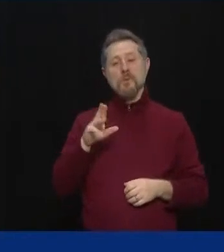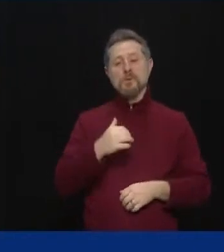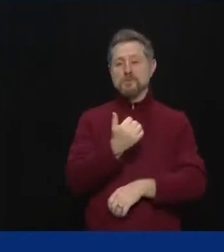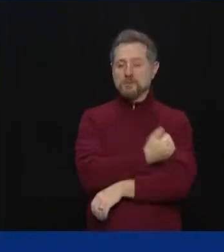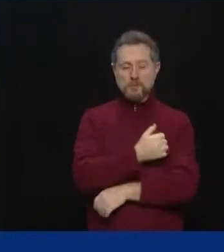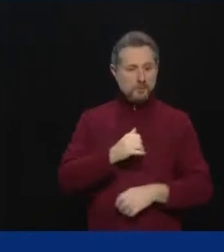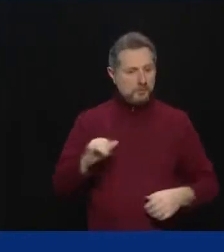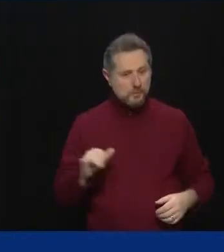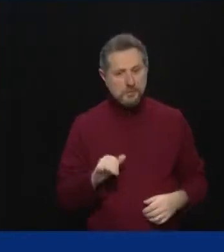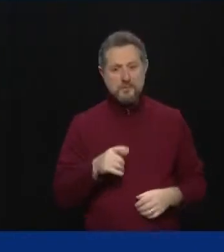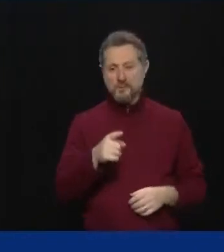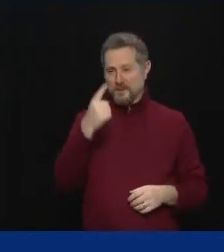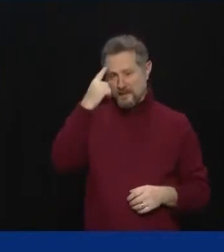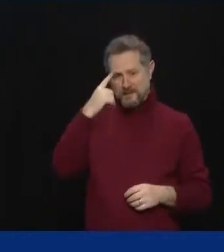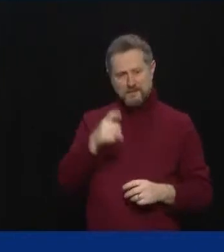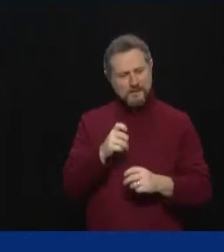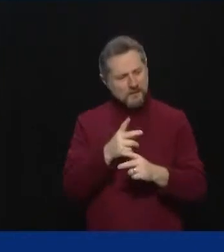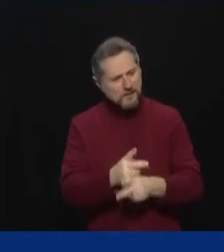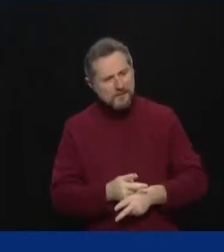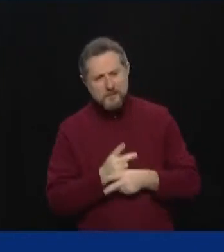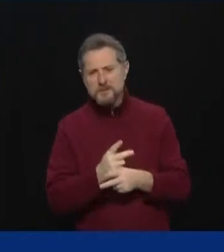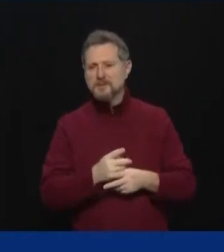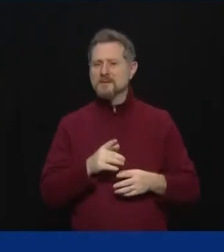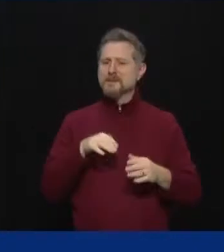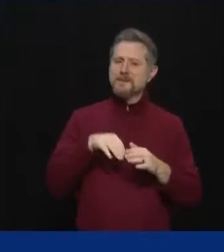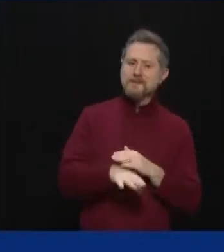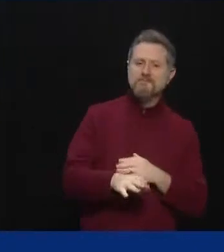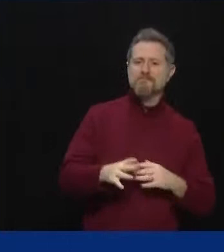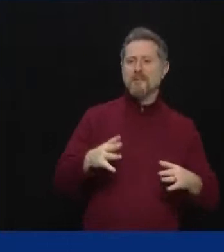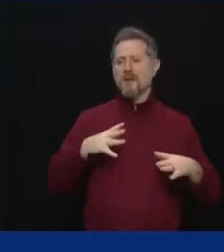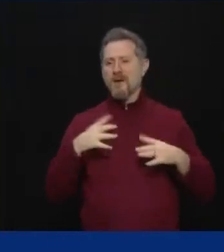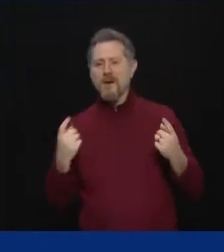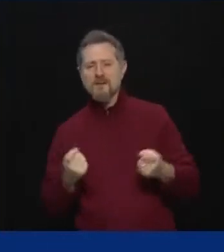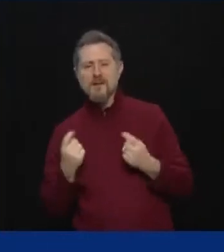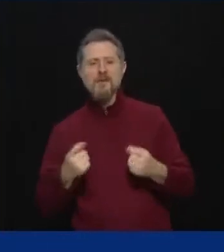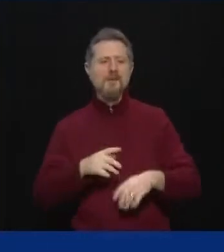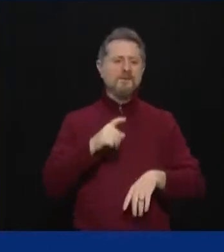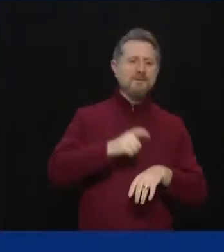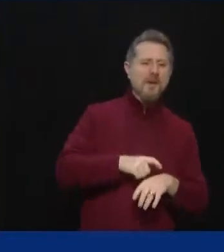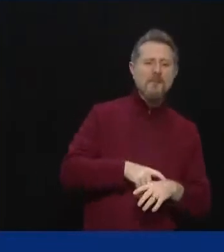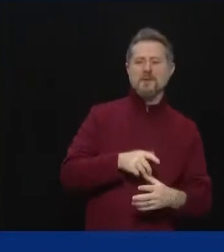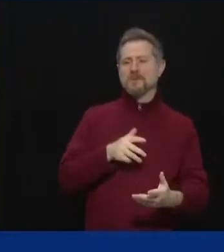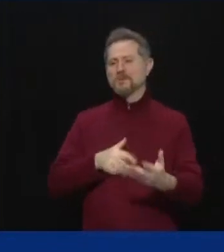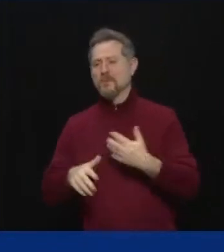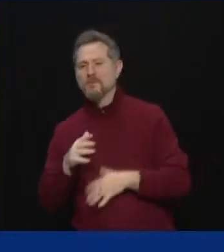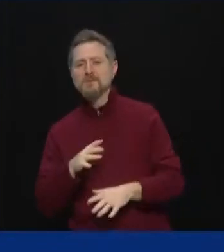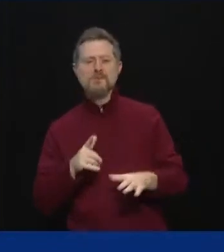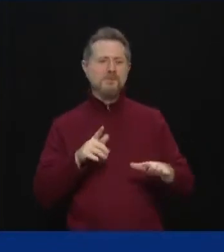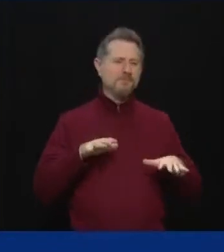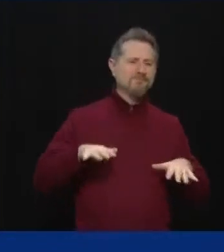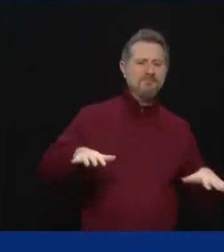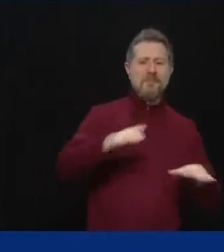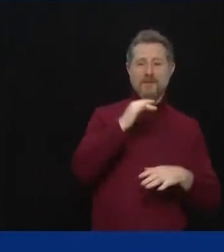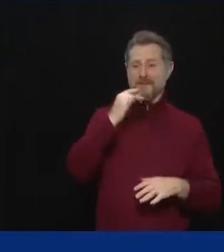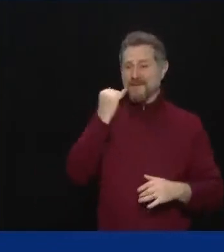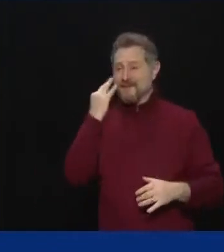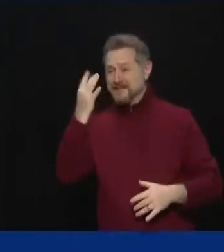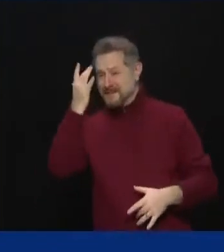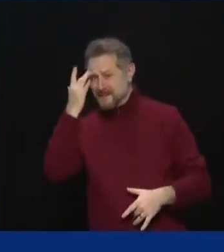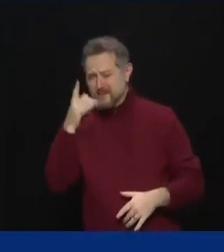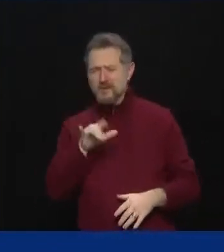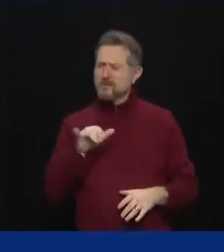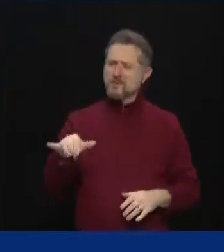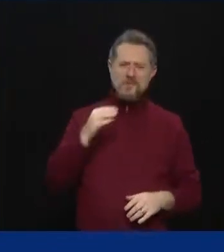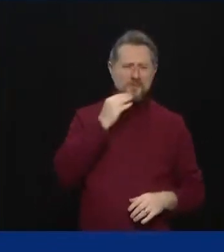Think carefully as we go into the holiday season about crowds. Stay home if you're sick. So we